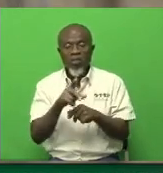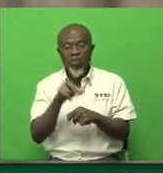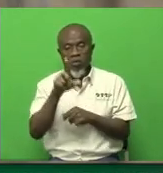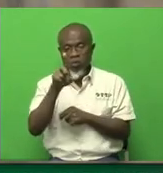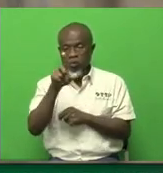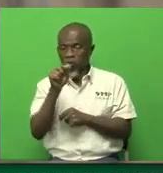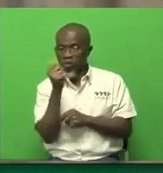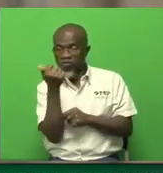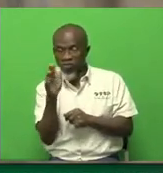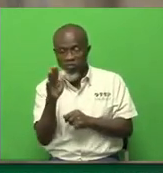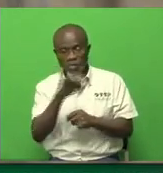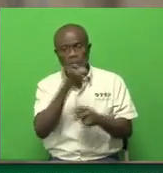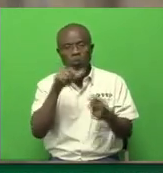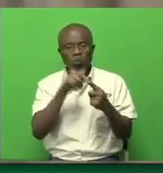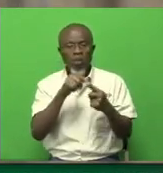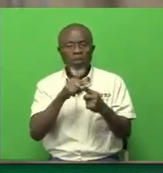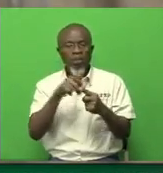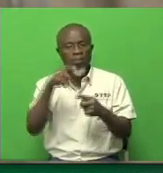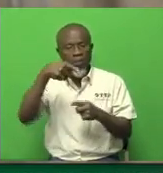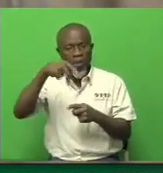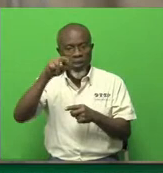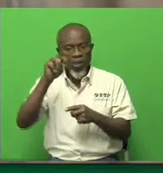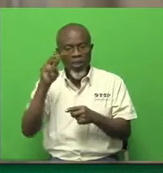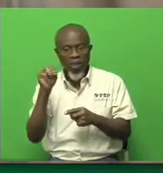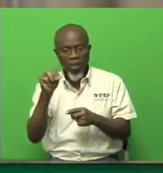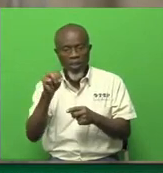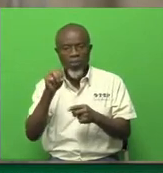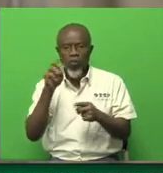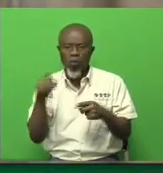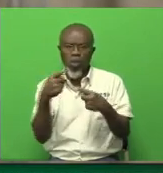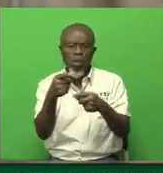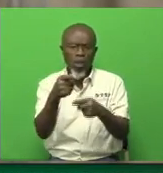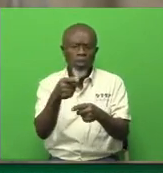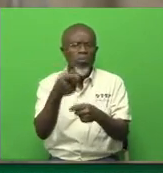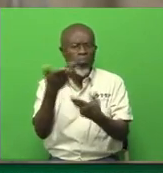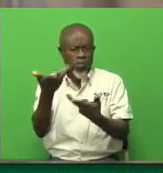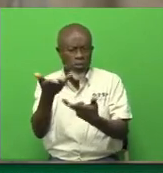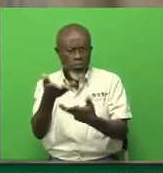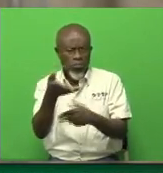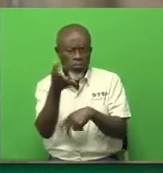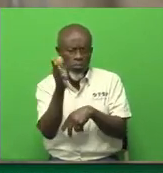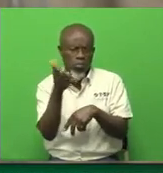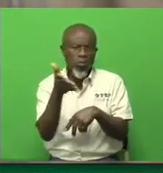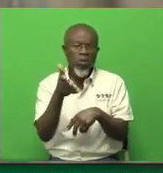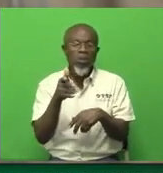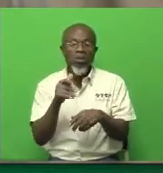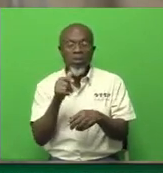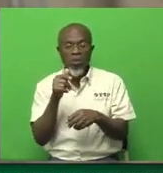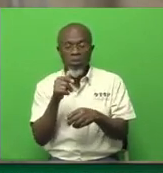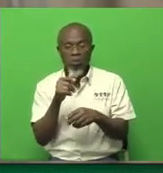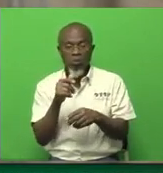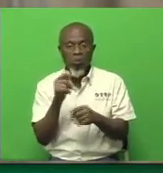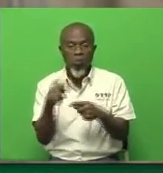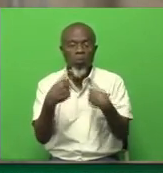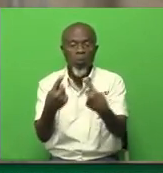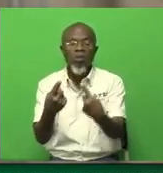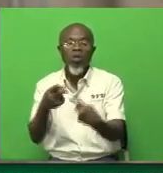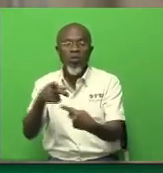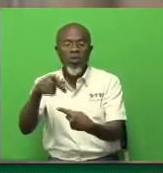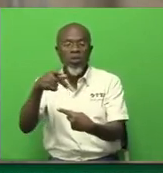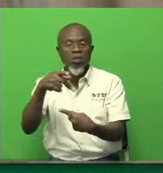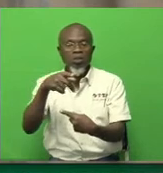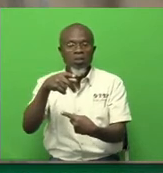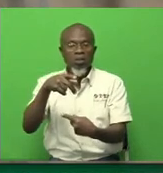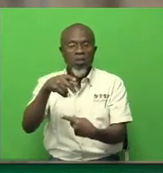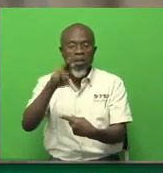was when the piano was campaigning from balance seat that they lost to Michelle Benjamin that was the only time they fixed the